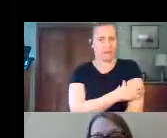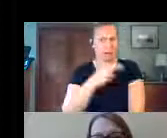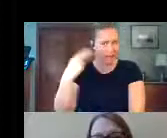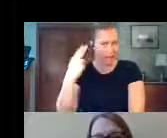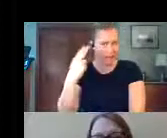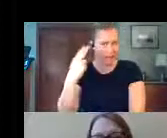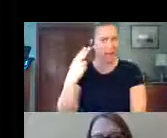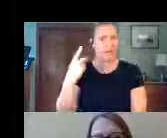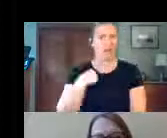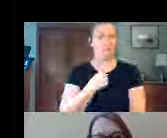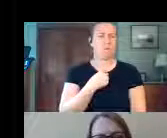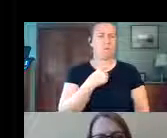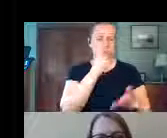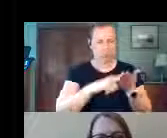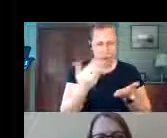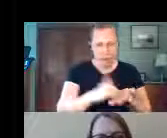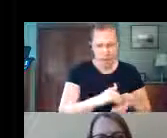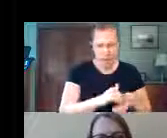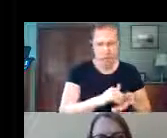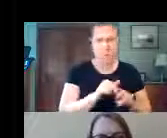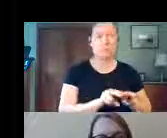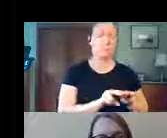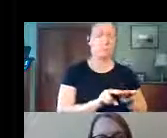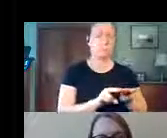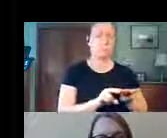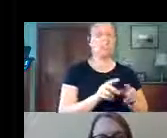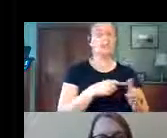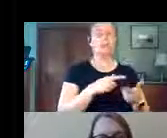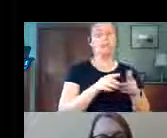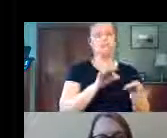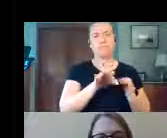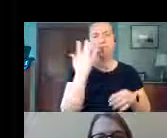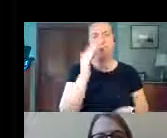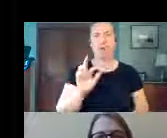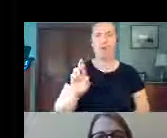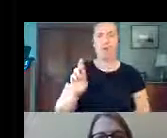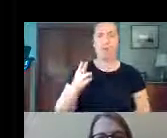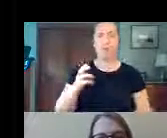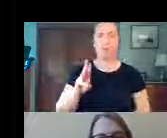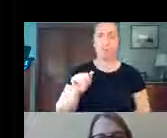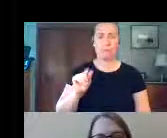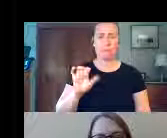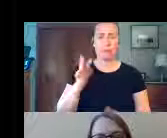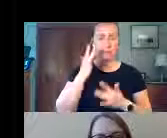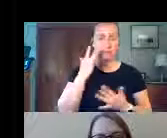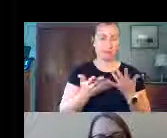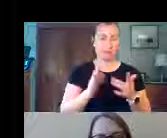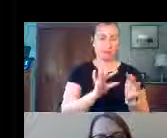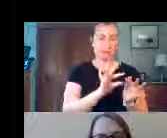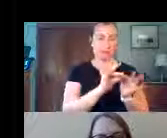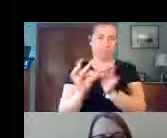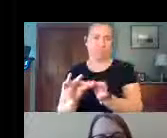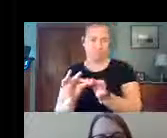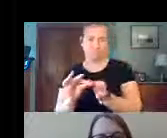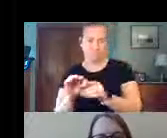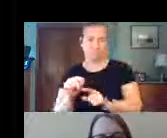advise the patient on why their rheumatic disease was linked to cardiovascular disease risk, and then we would connect them back to primary care within a month if it